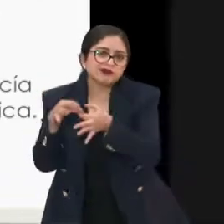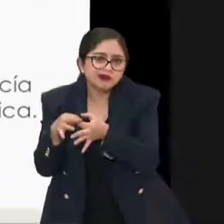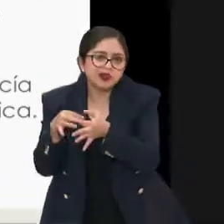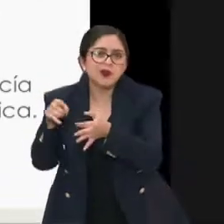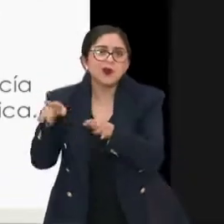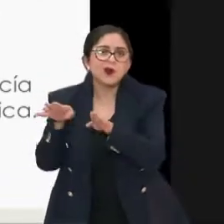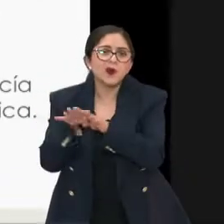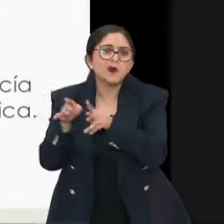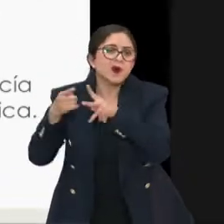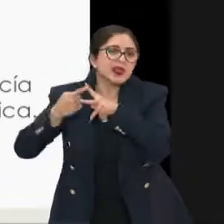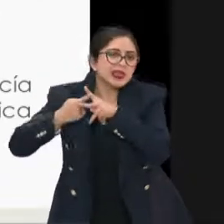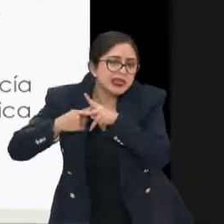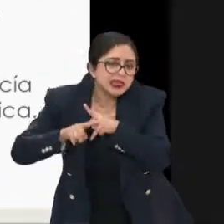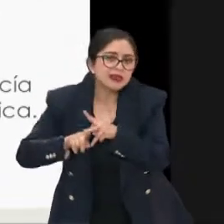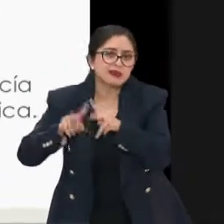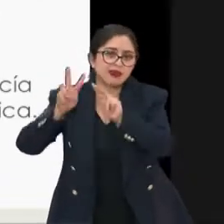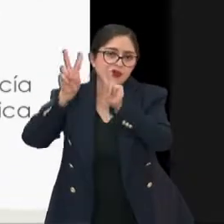as